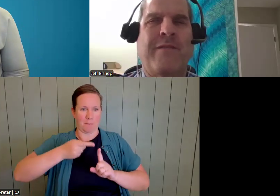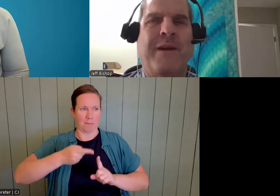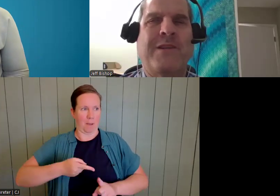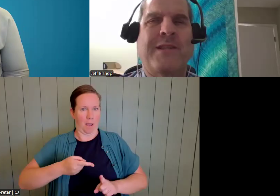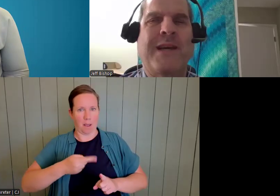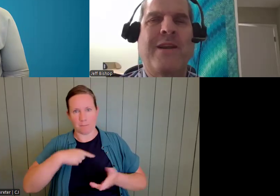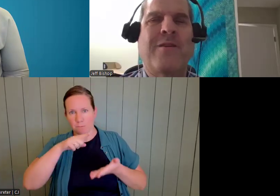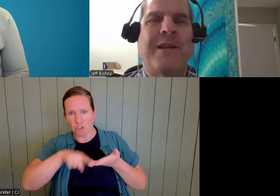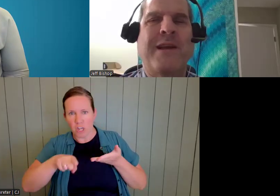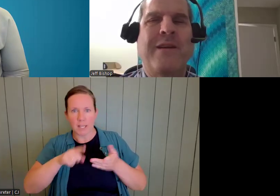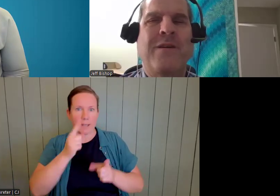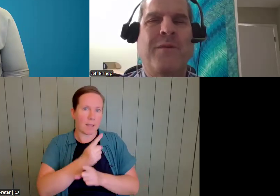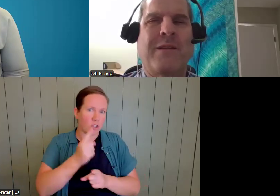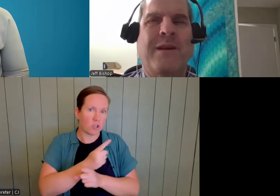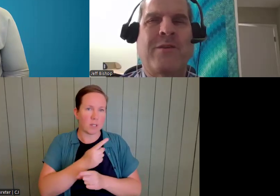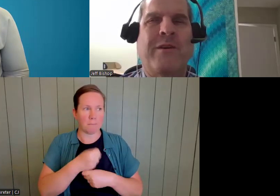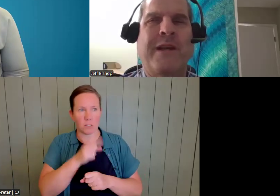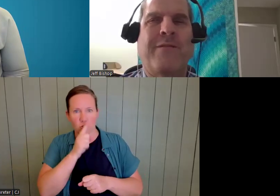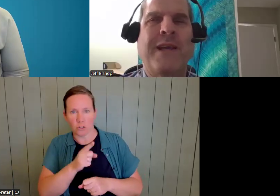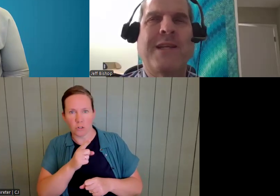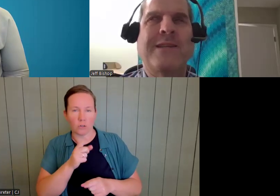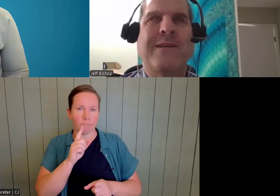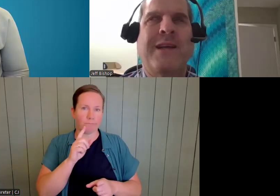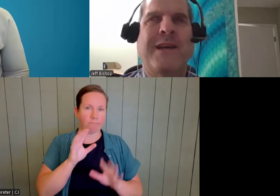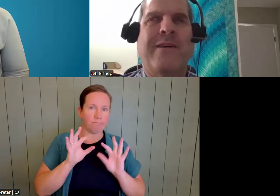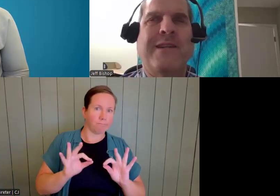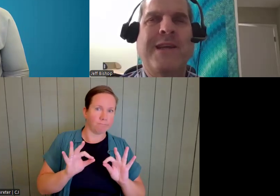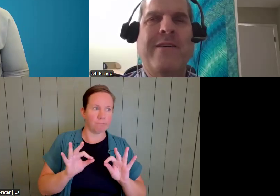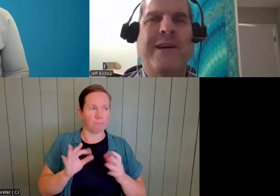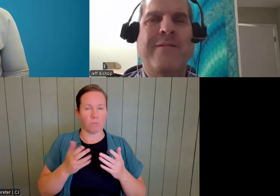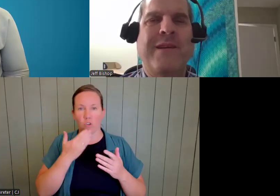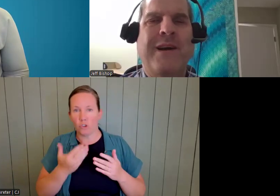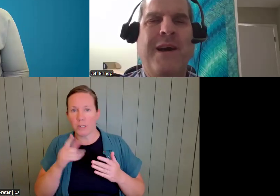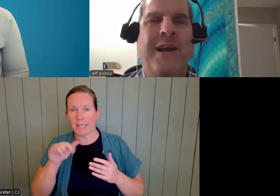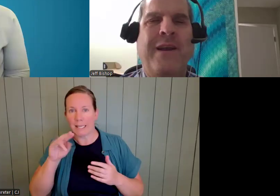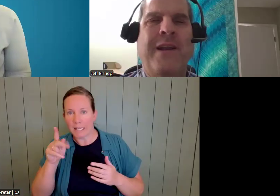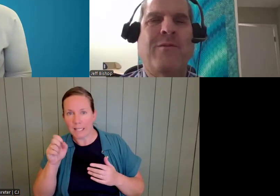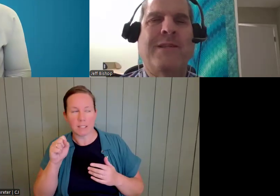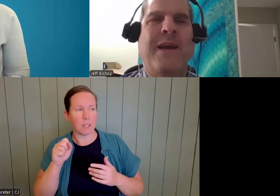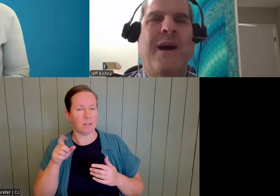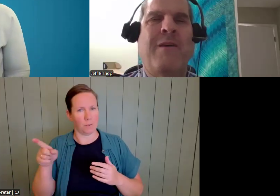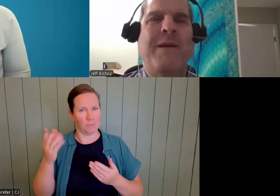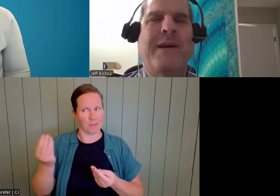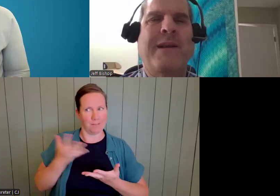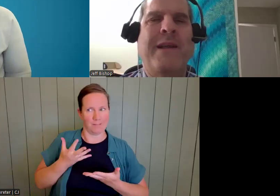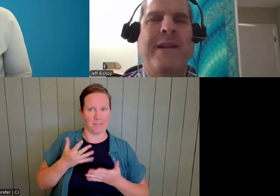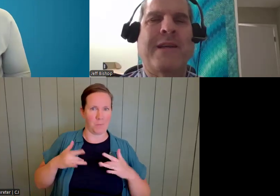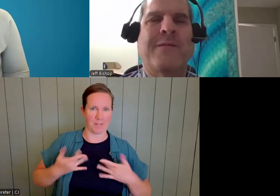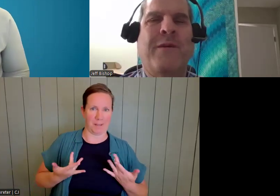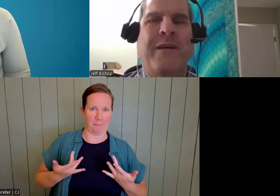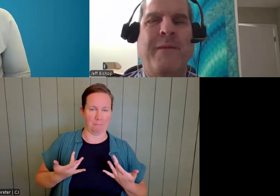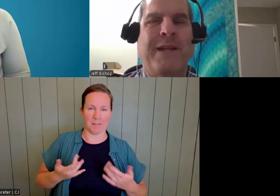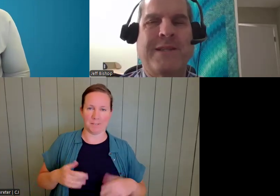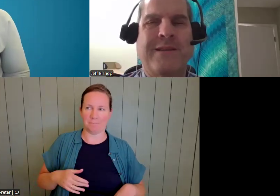all the information is cited correctly with authoritative links, et cetera, et cetera. And it will say, I'll be done in the